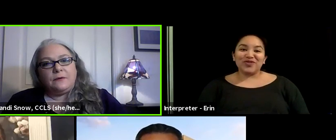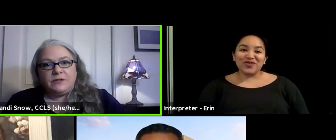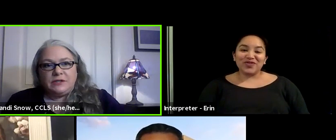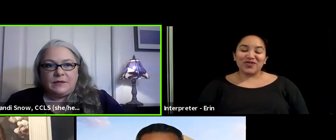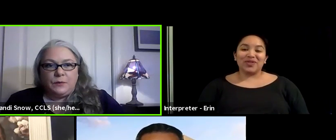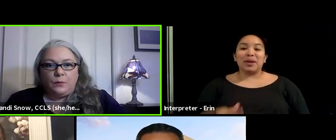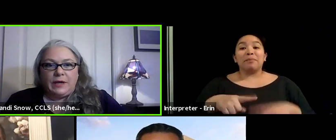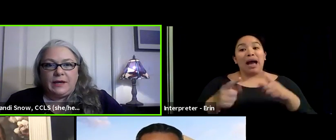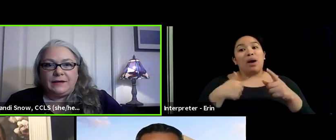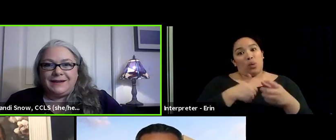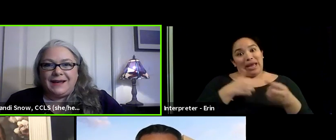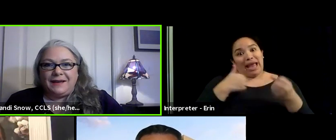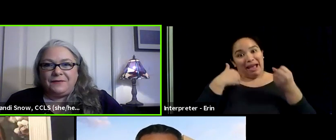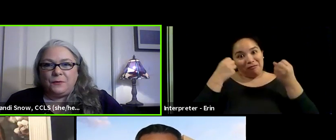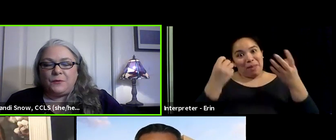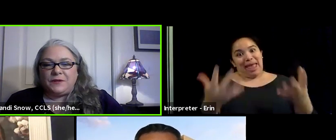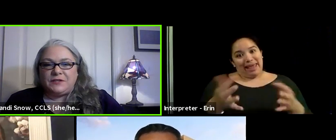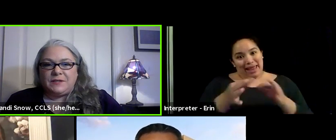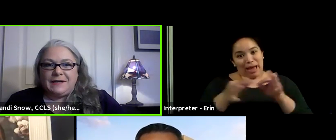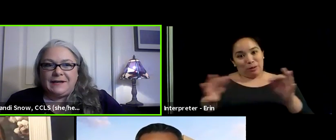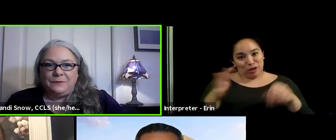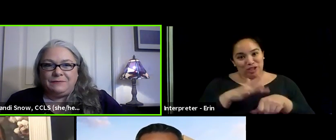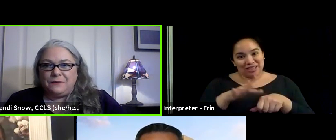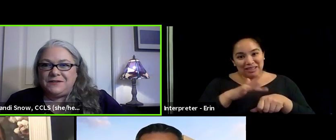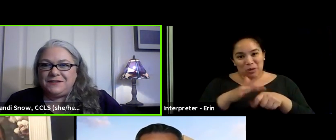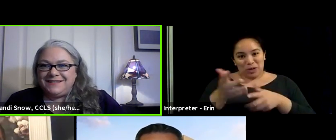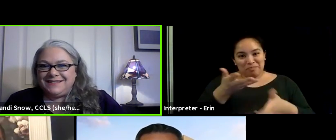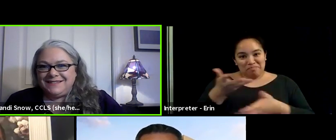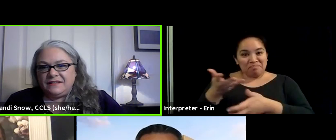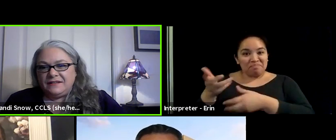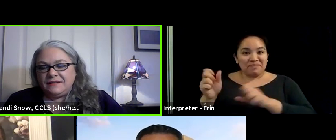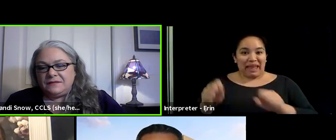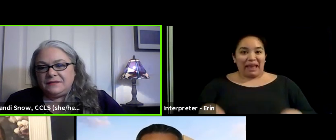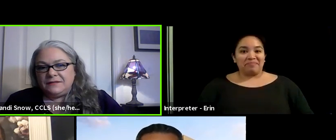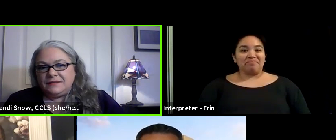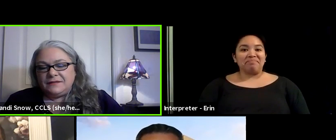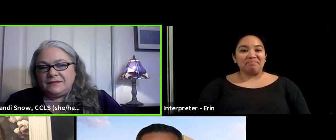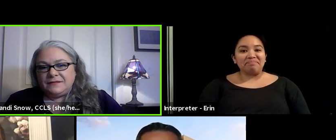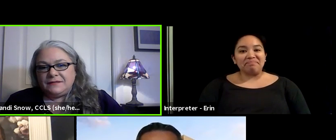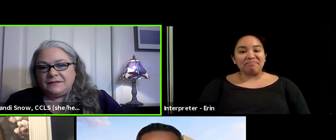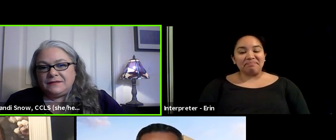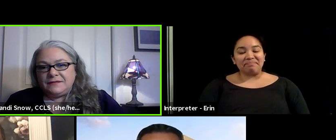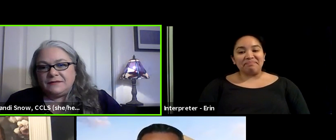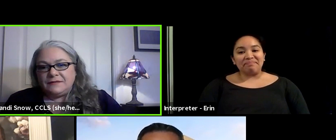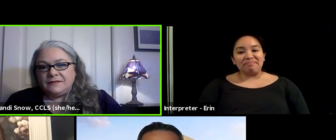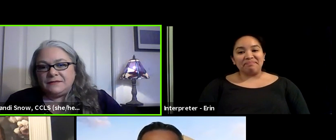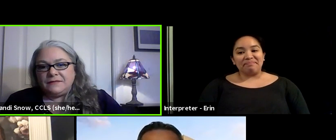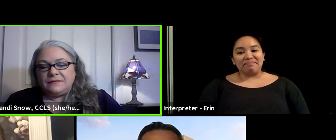many languages and we can work with just about any language.